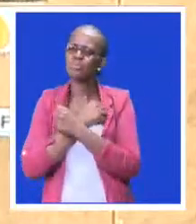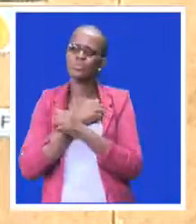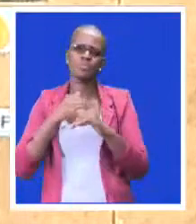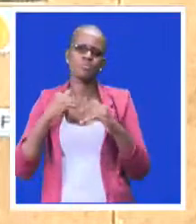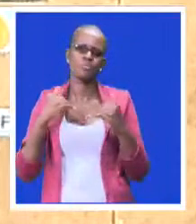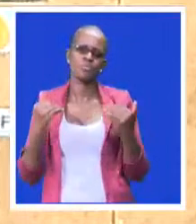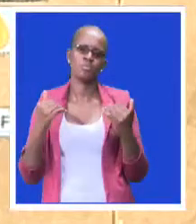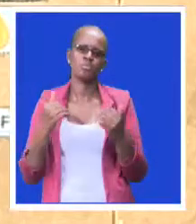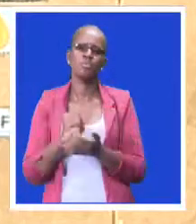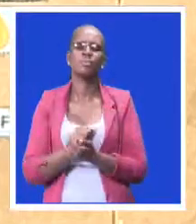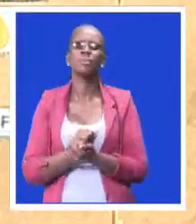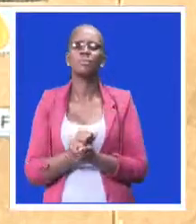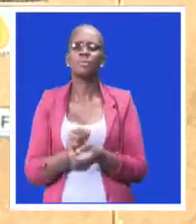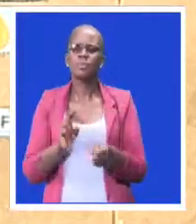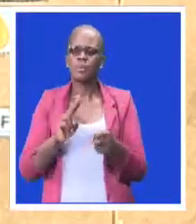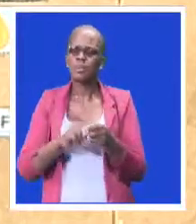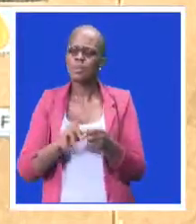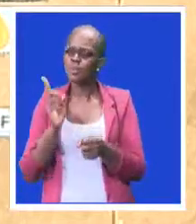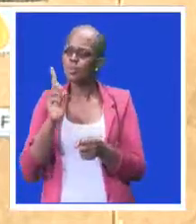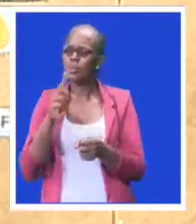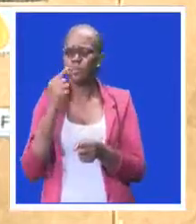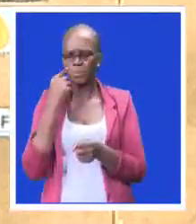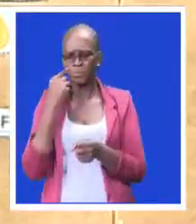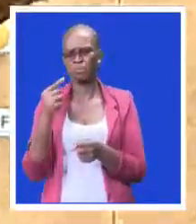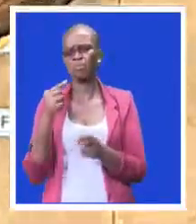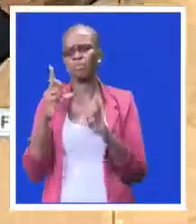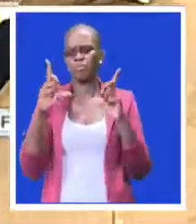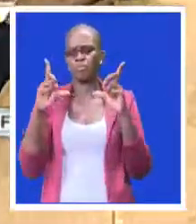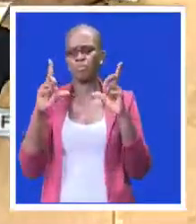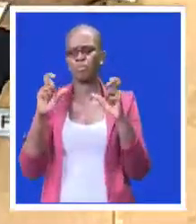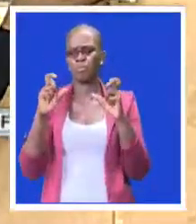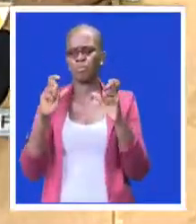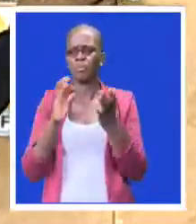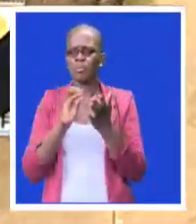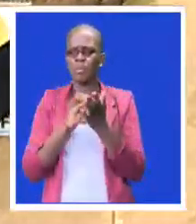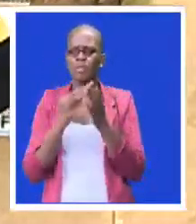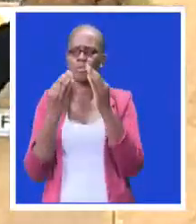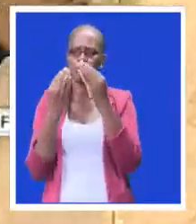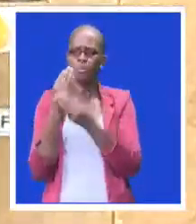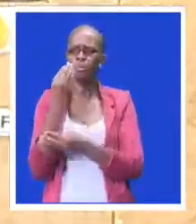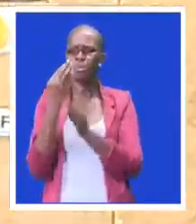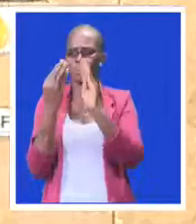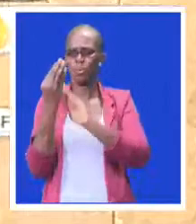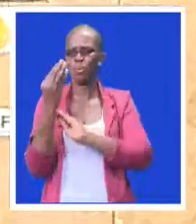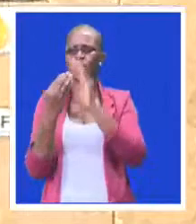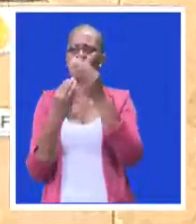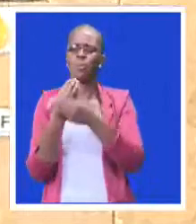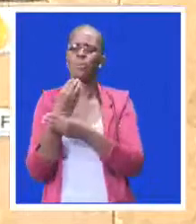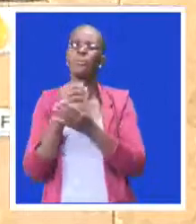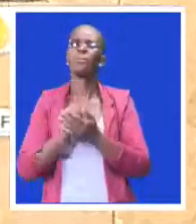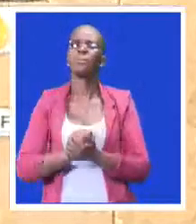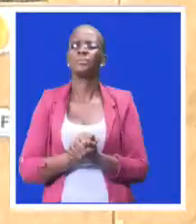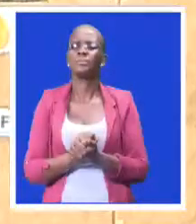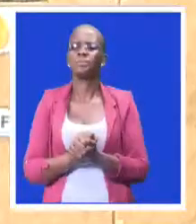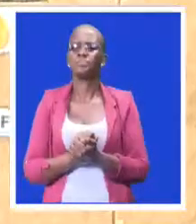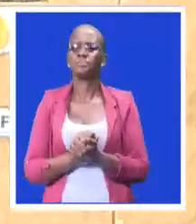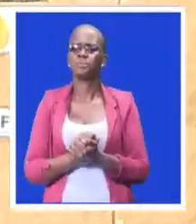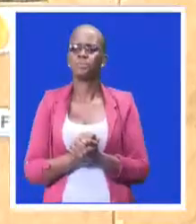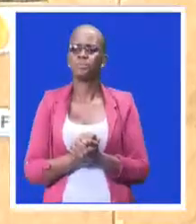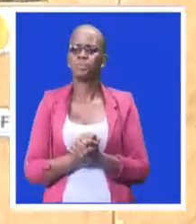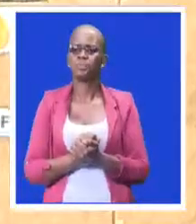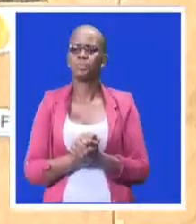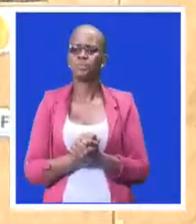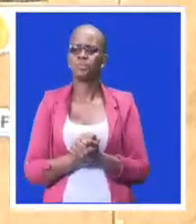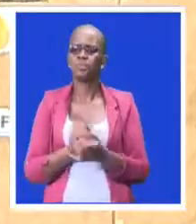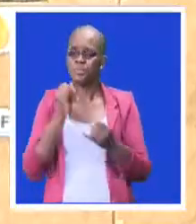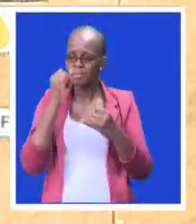are these? Bananas. These are bananas. Right. And the last picture that we have is